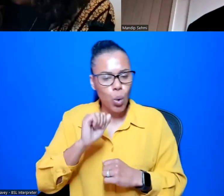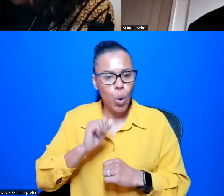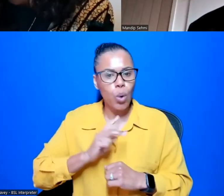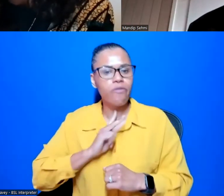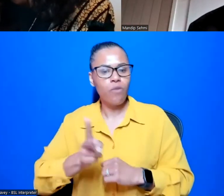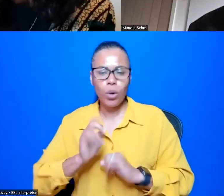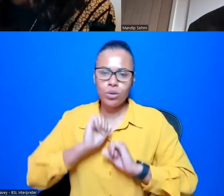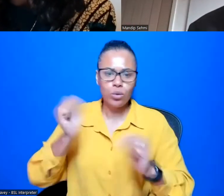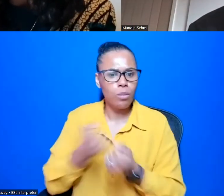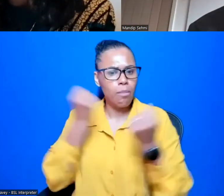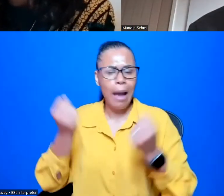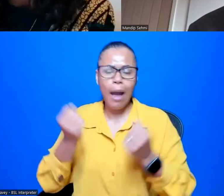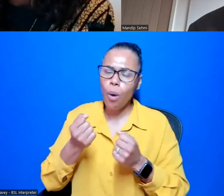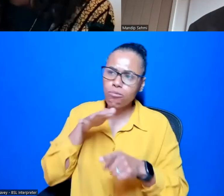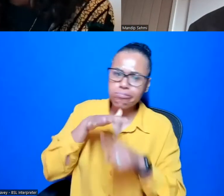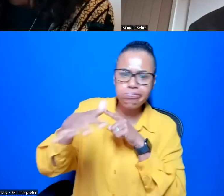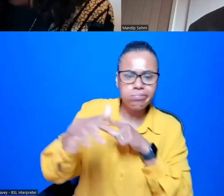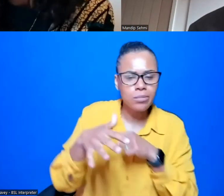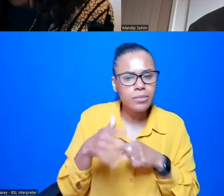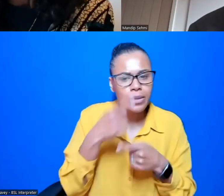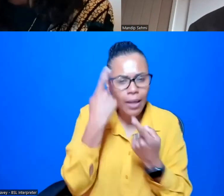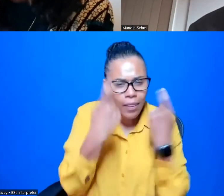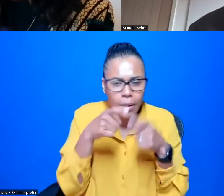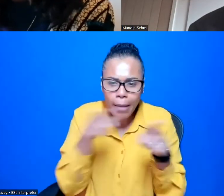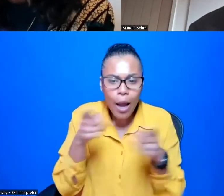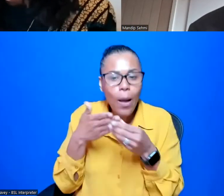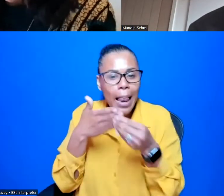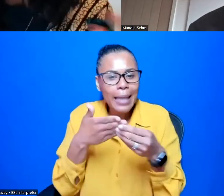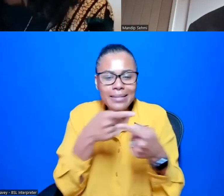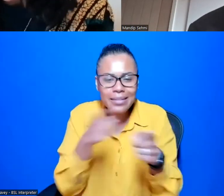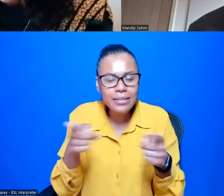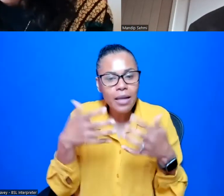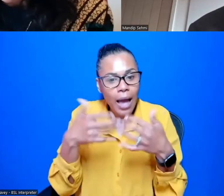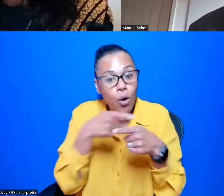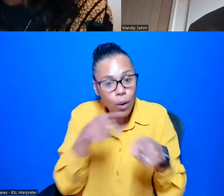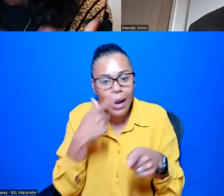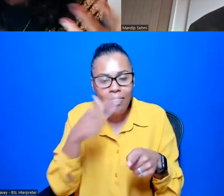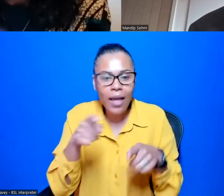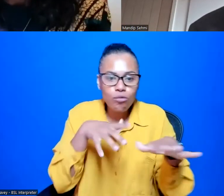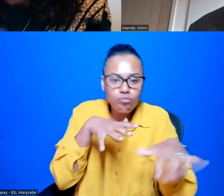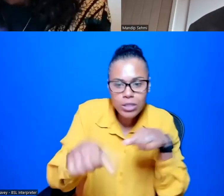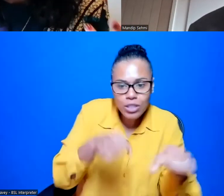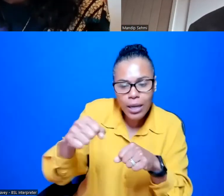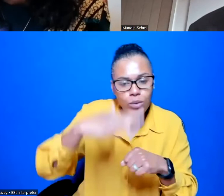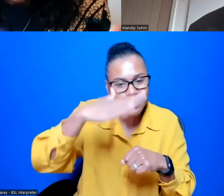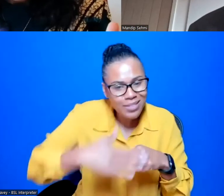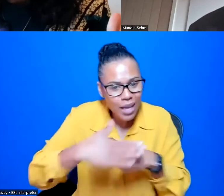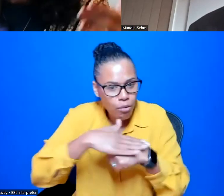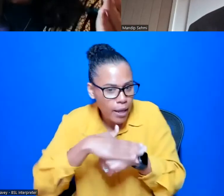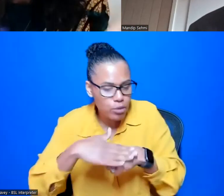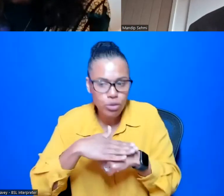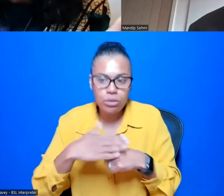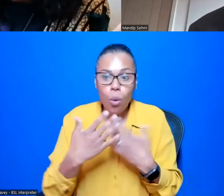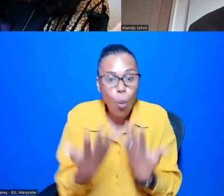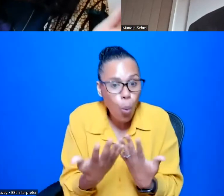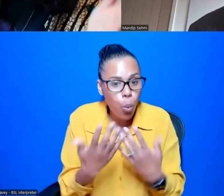you think those leaders can better engage with the South Asian communities with disabilities in particular that